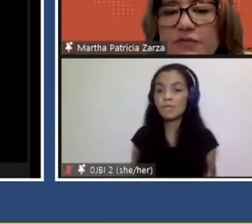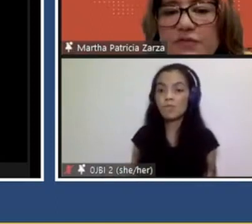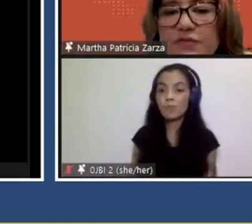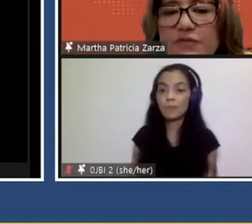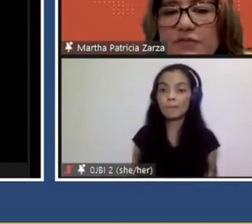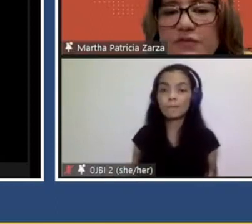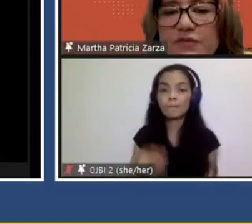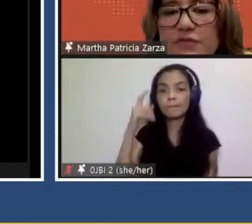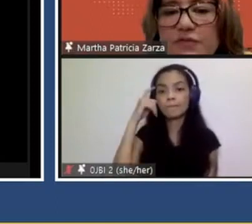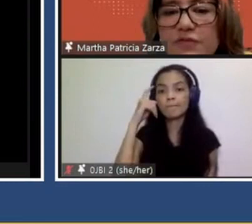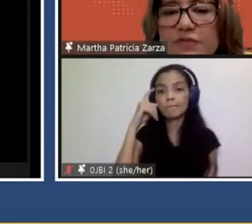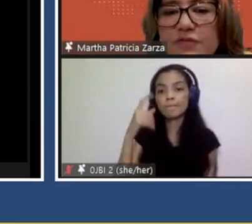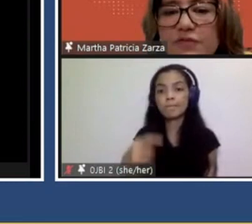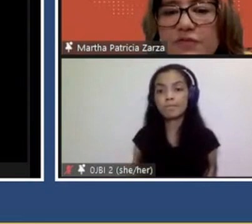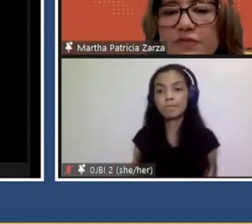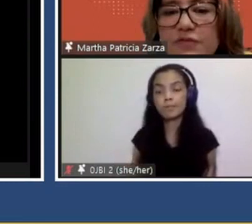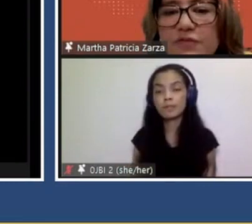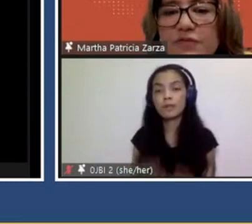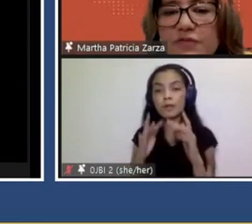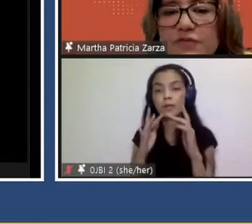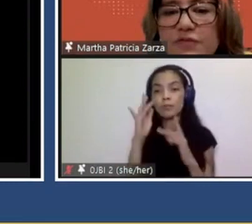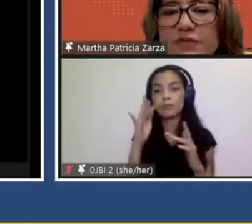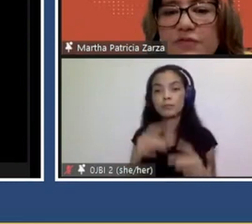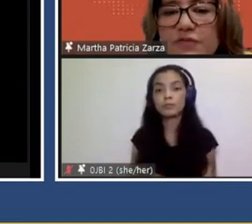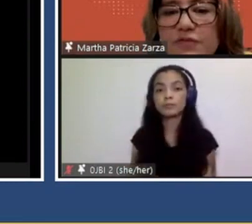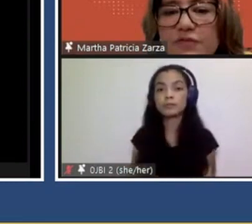Oh, I think there's some connection problems.